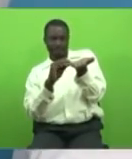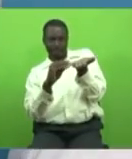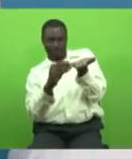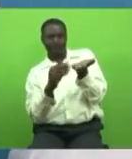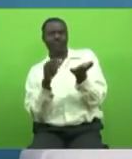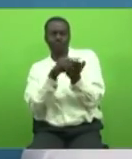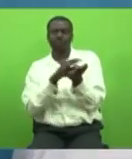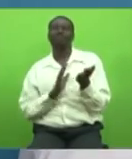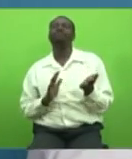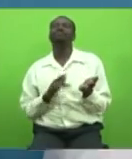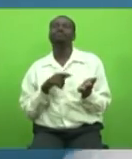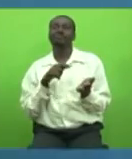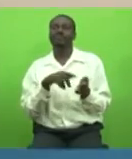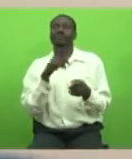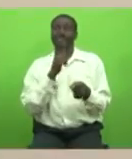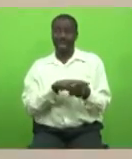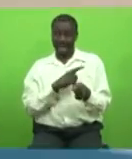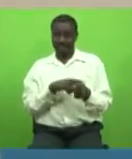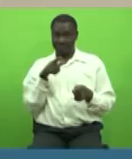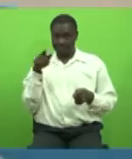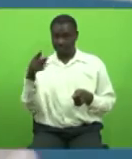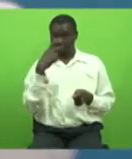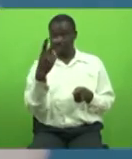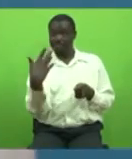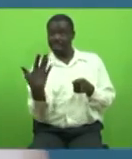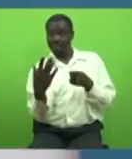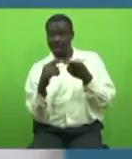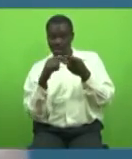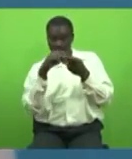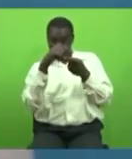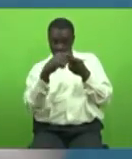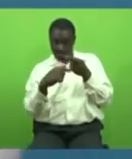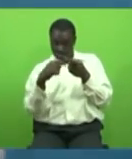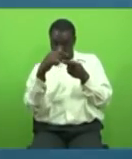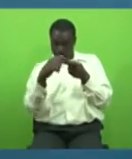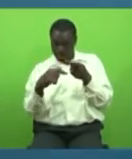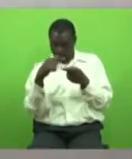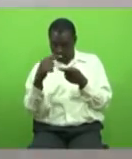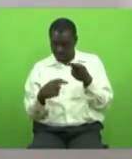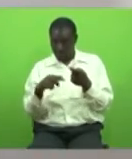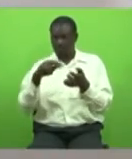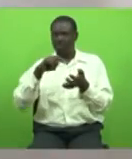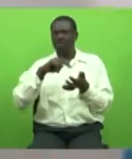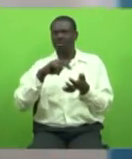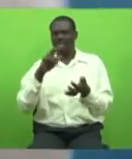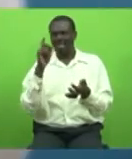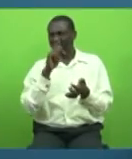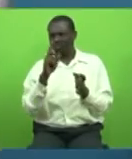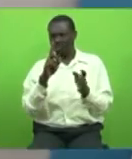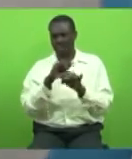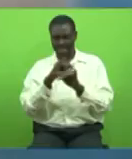When you look at this one, the paper that has wrapped it, the seal is intact, it's not contaminated. So I'm the first one to break